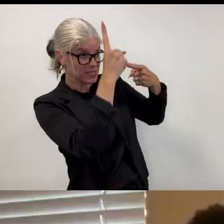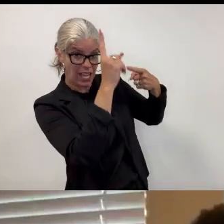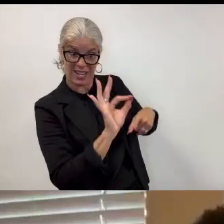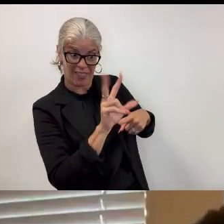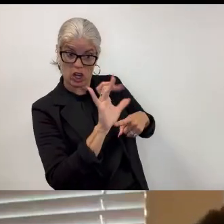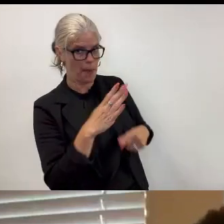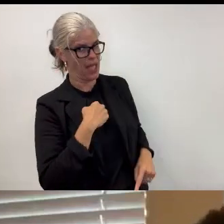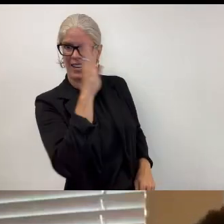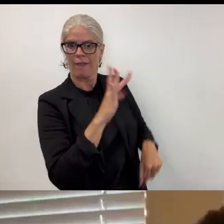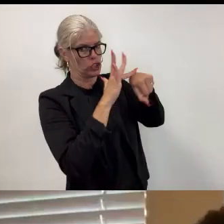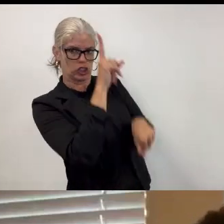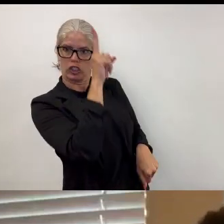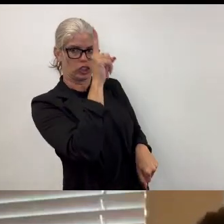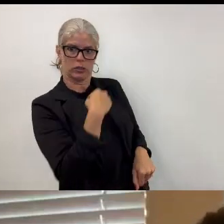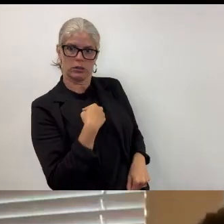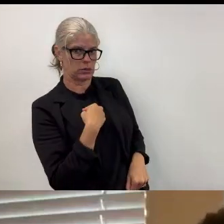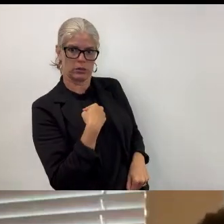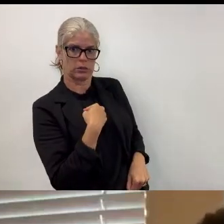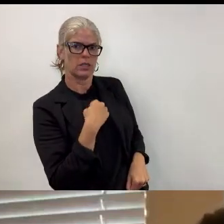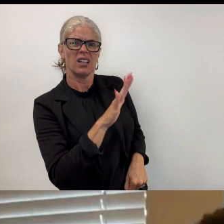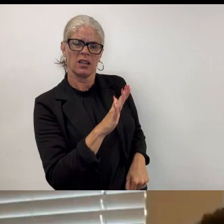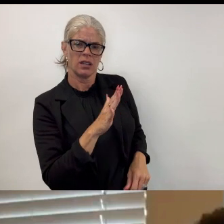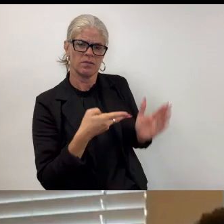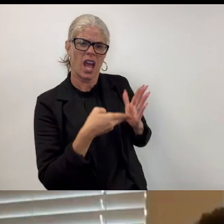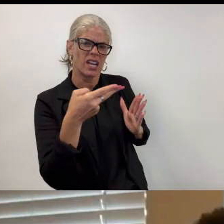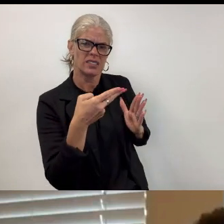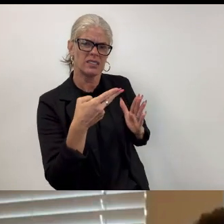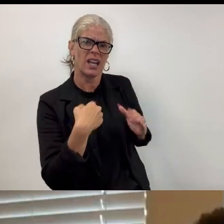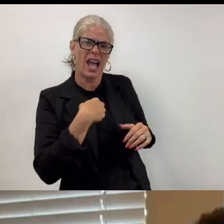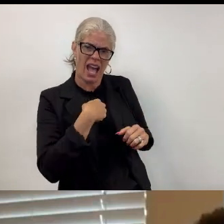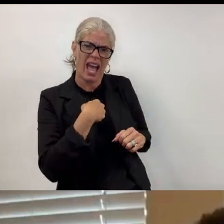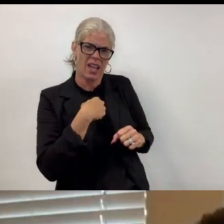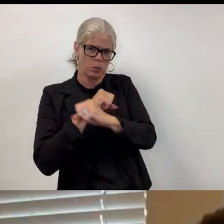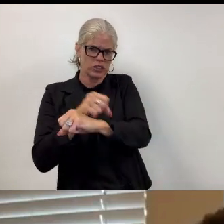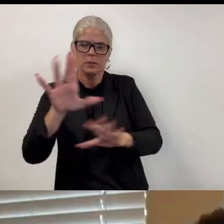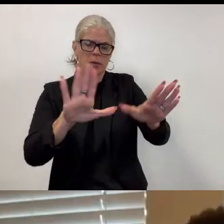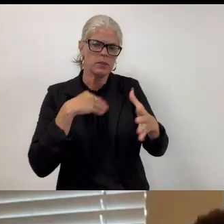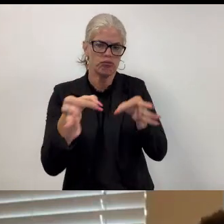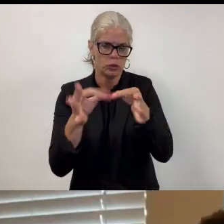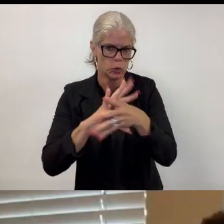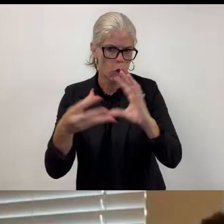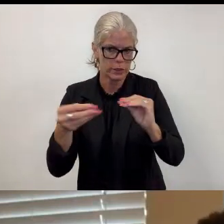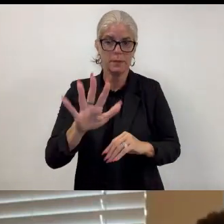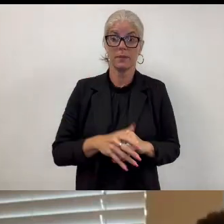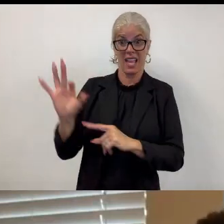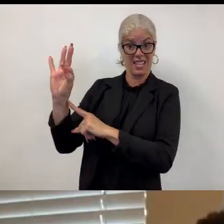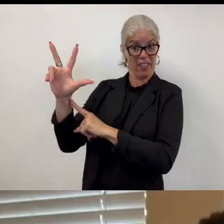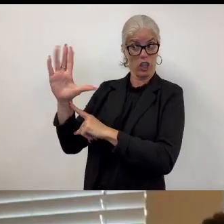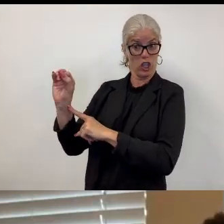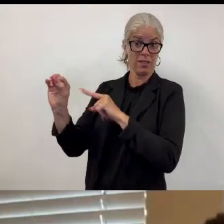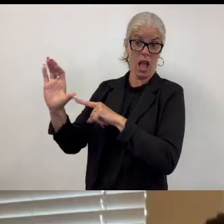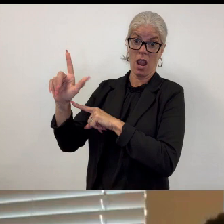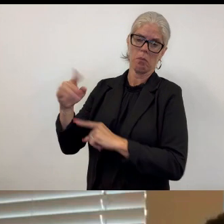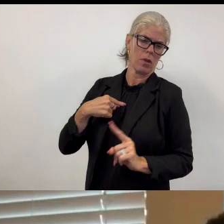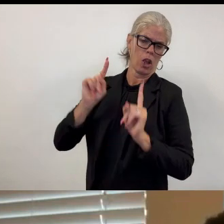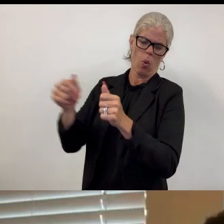never been upstairs at the 9:30 Club. And I'm honestly pretty resistant to it. A quick anecdote. At the